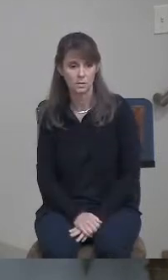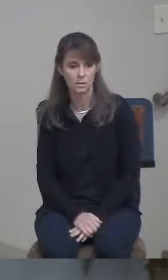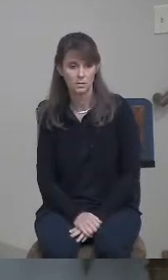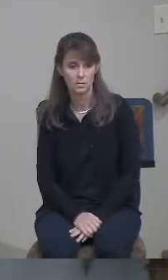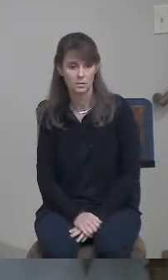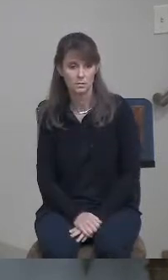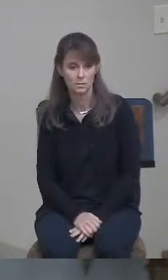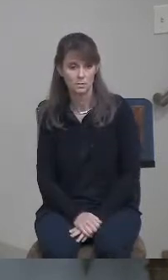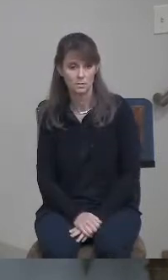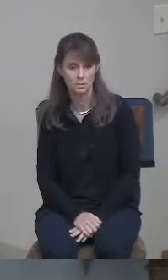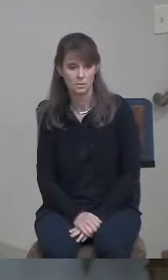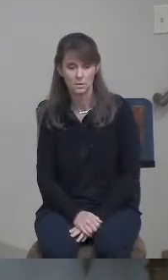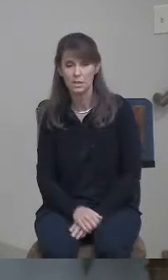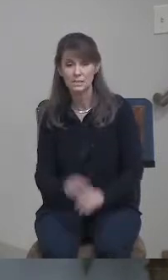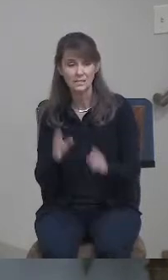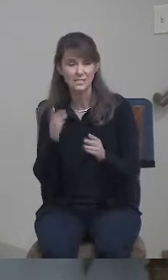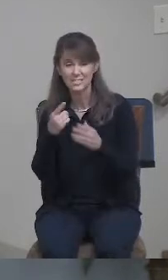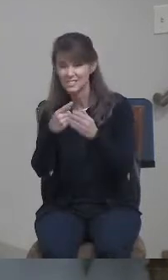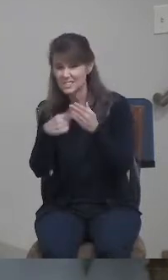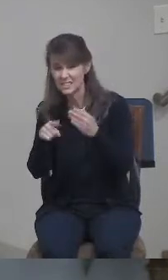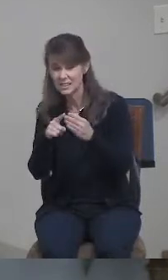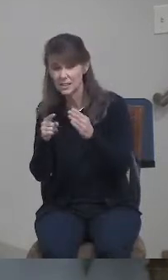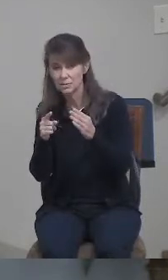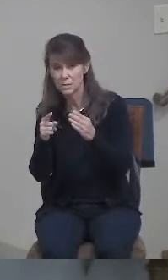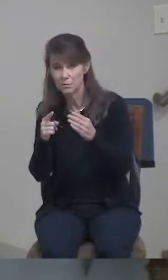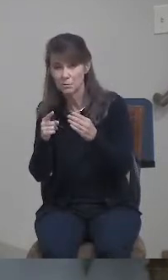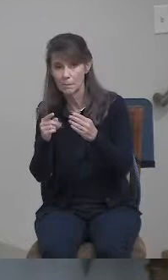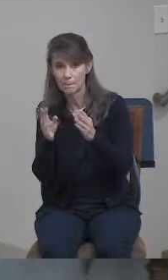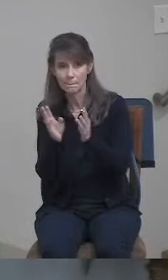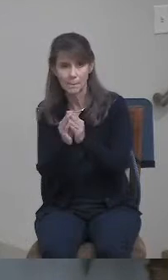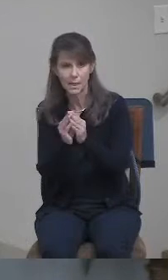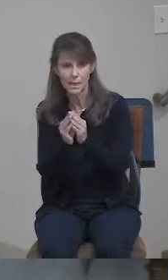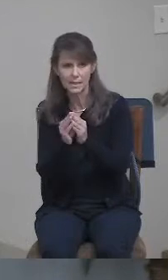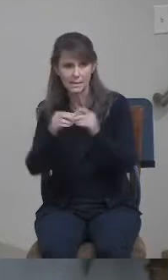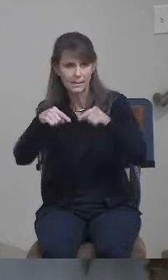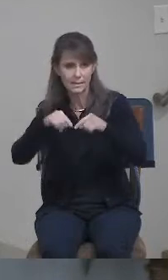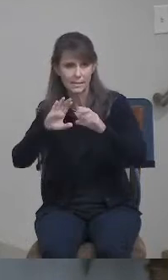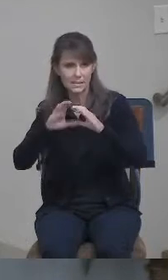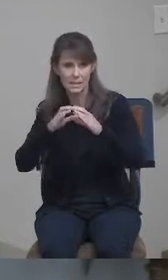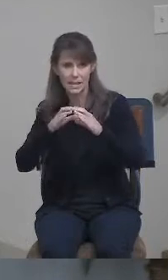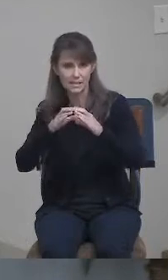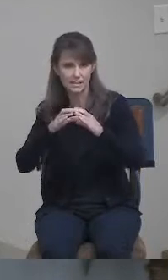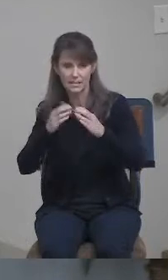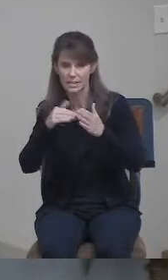series, so we will not be meeting next week. We won't meet again for this class until